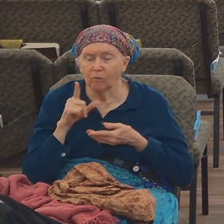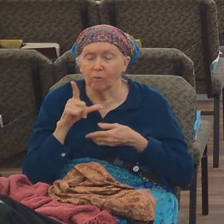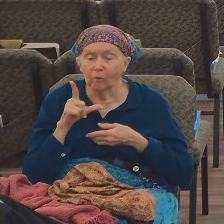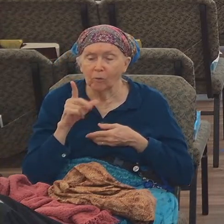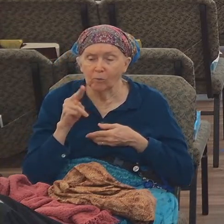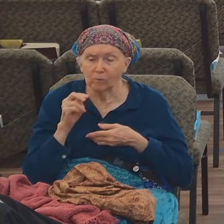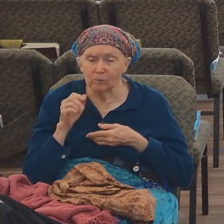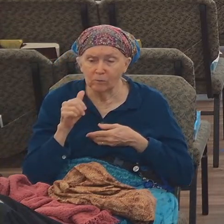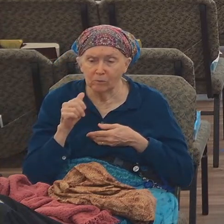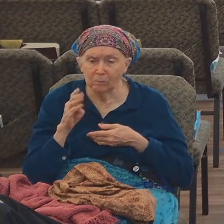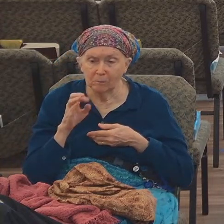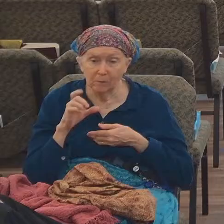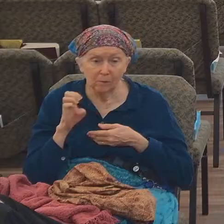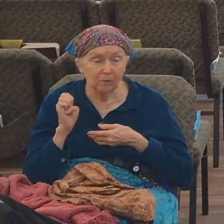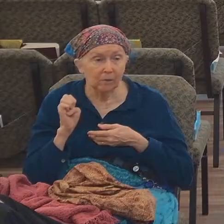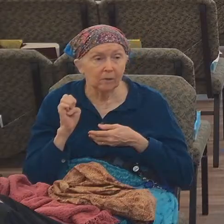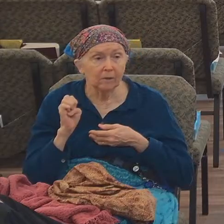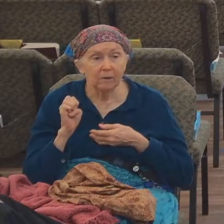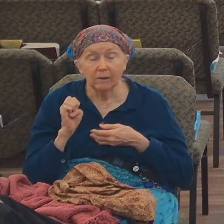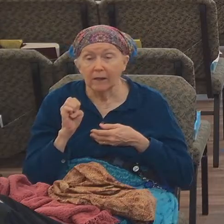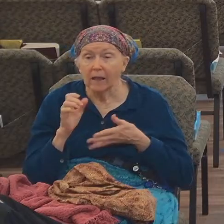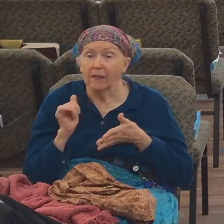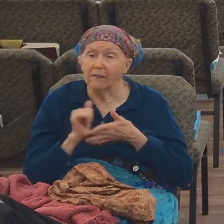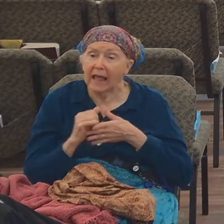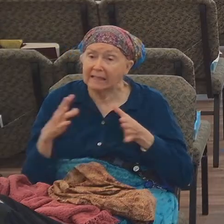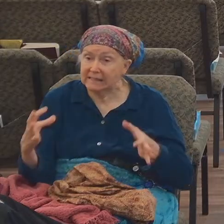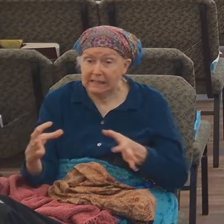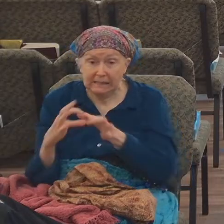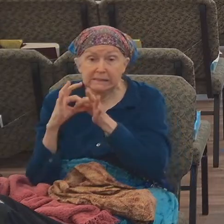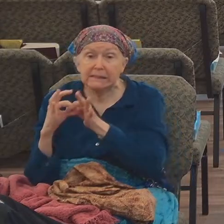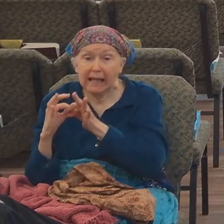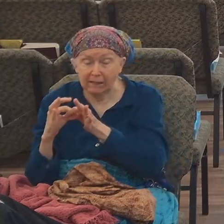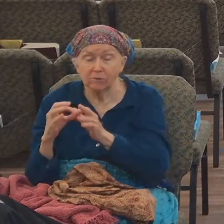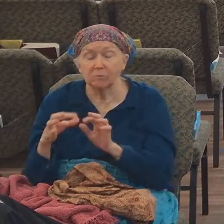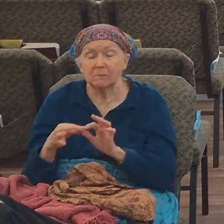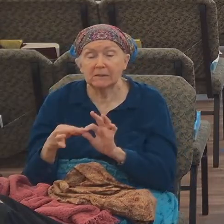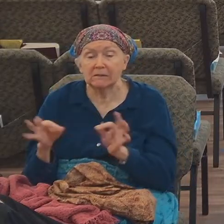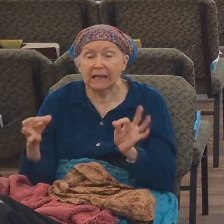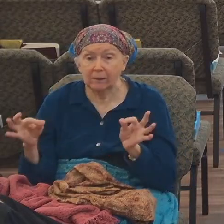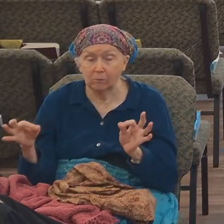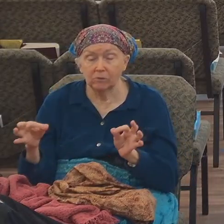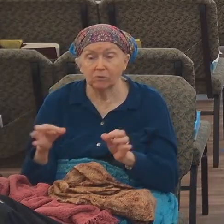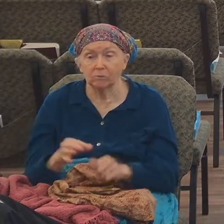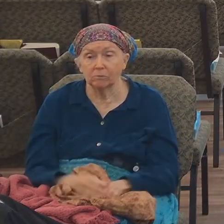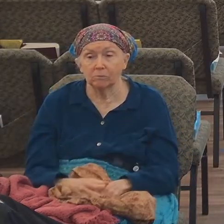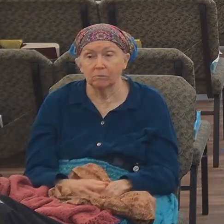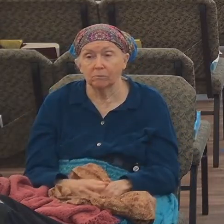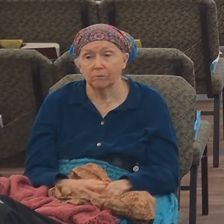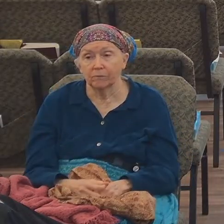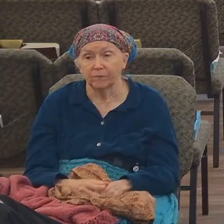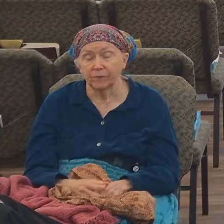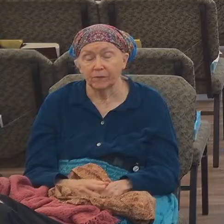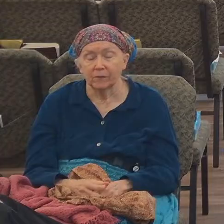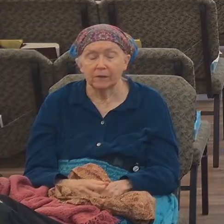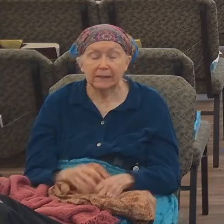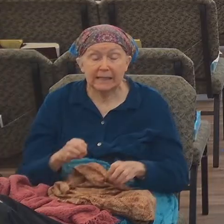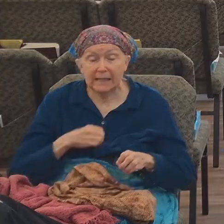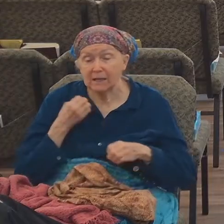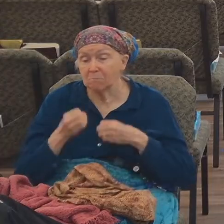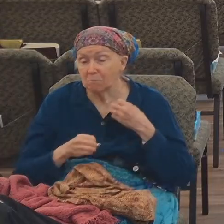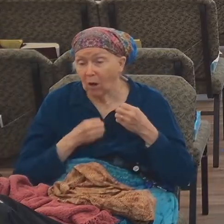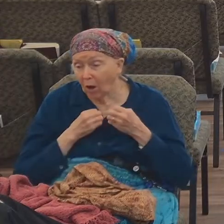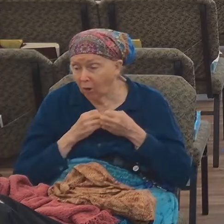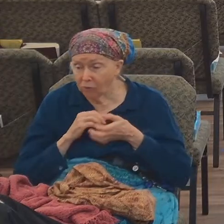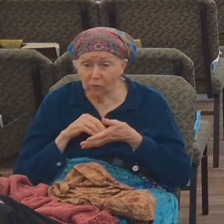Today we would say this is attachment language. By the way, we would say, "Oh, it's attachment language," right? So it's emotional vulnerability.